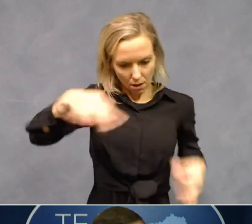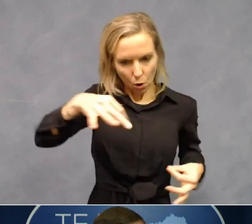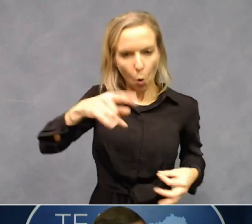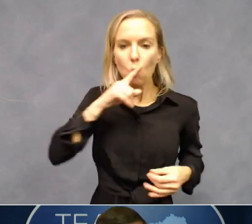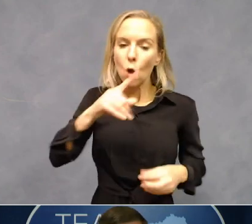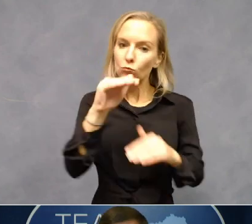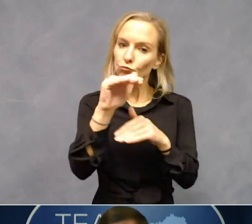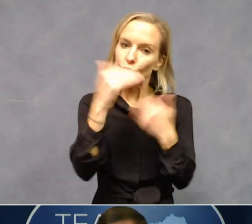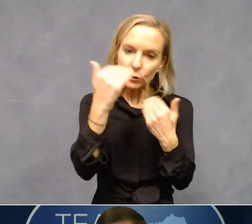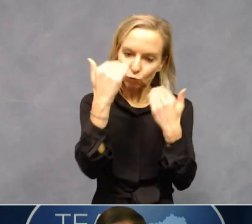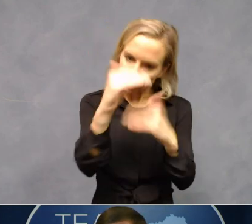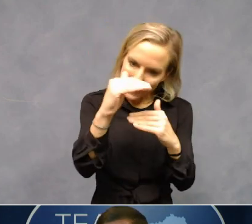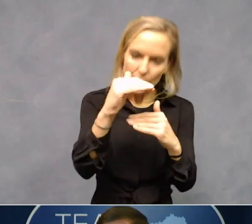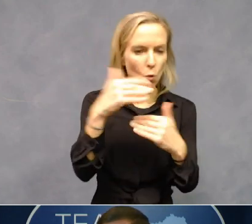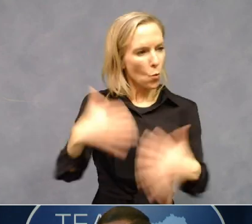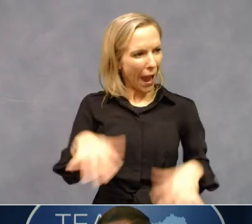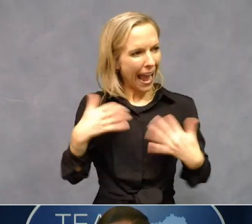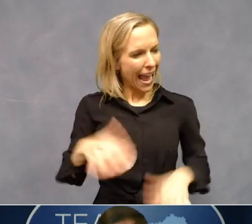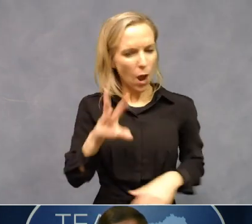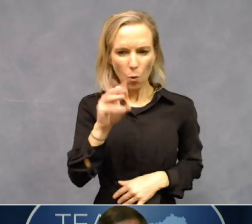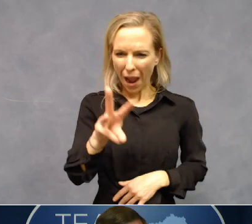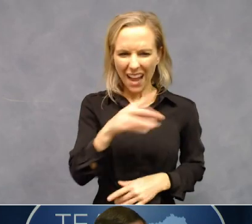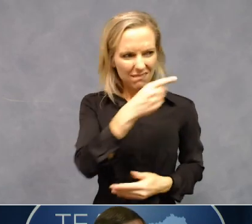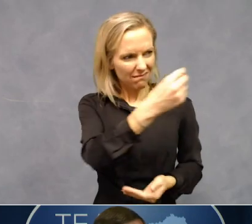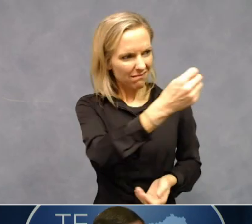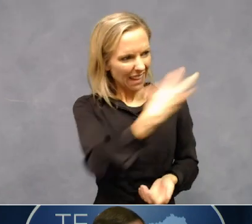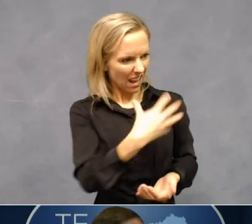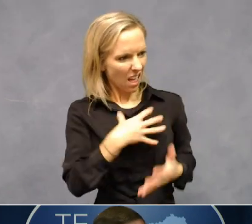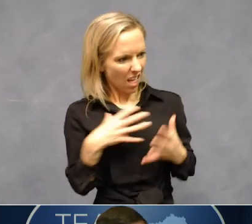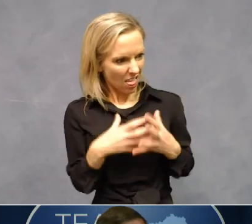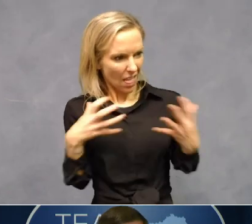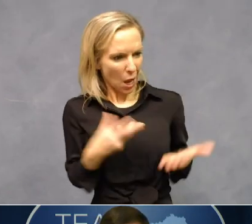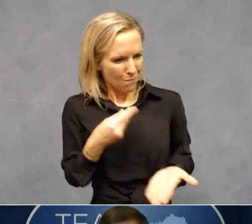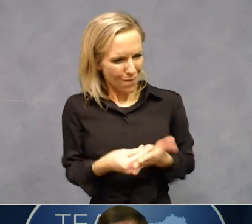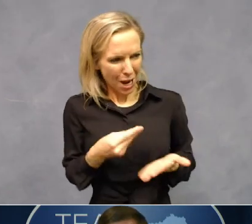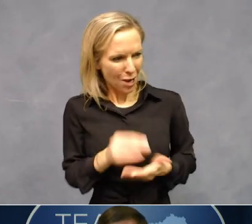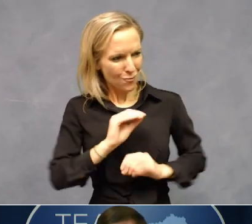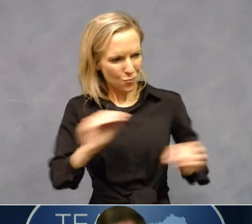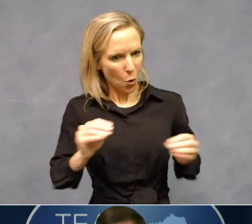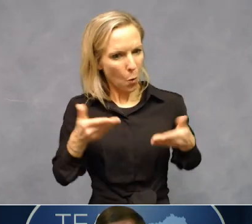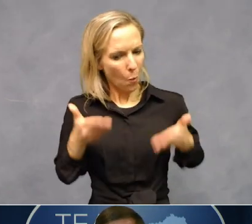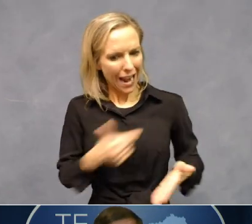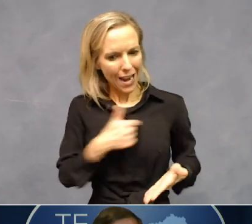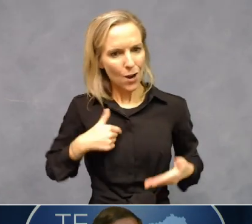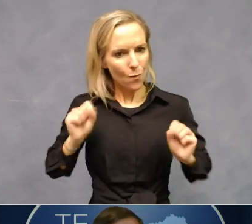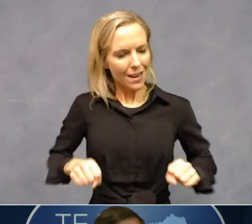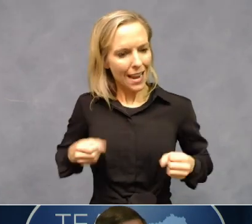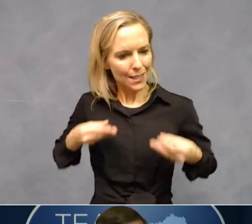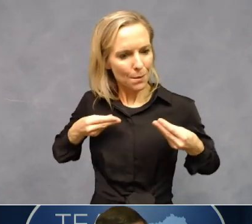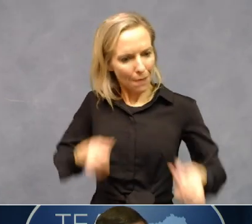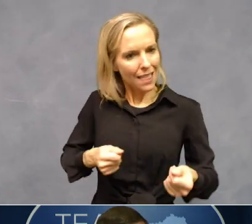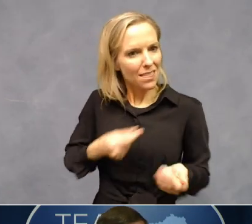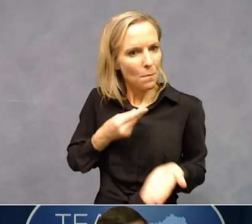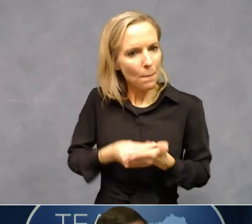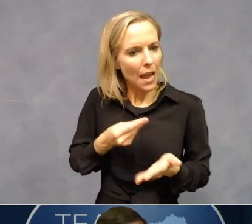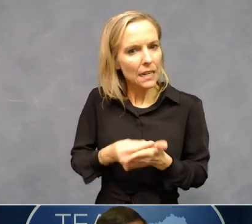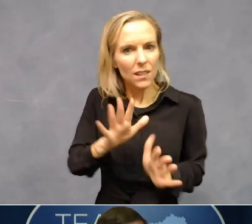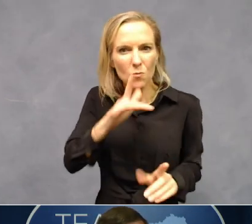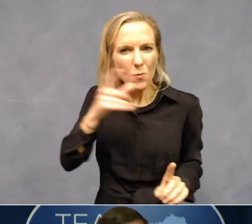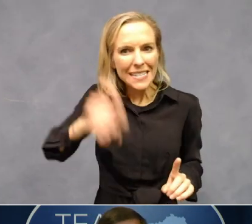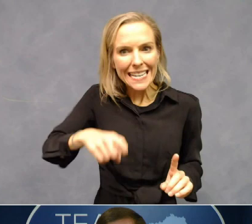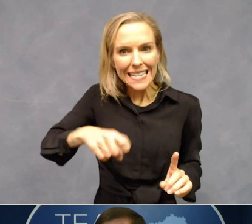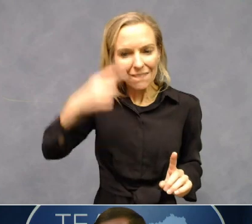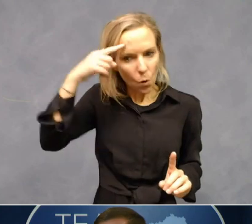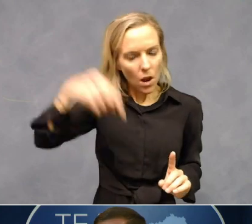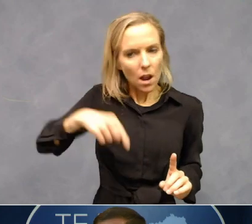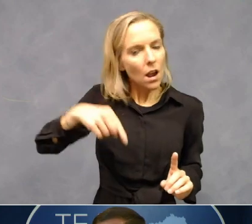we said, well, they sent us a lot of money. There's actually no way we're going to be able to spend this money on it, and it's not what we need it for.